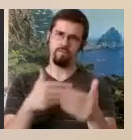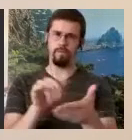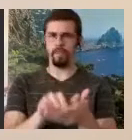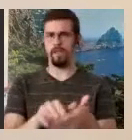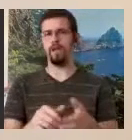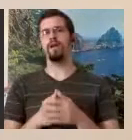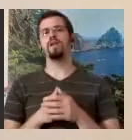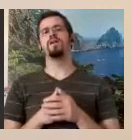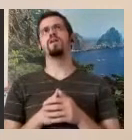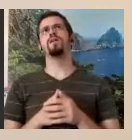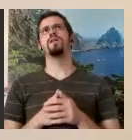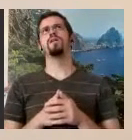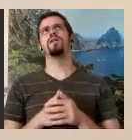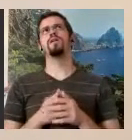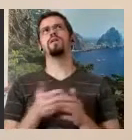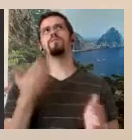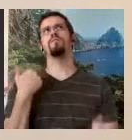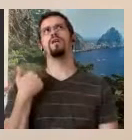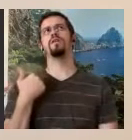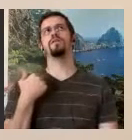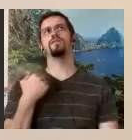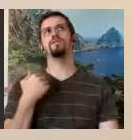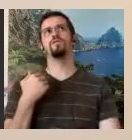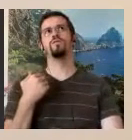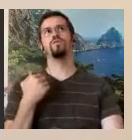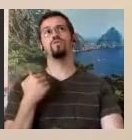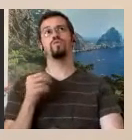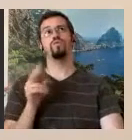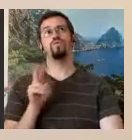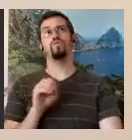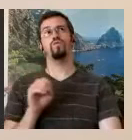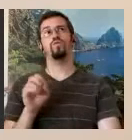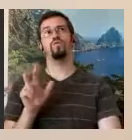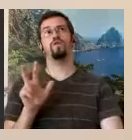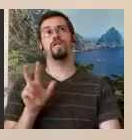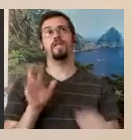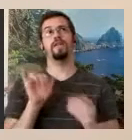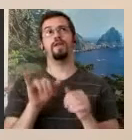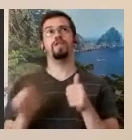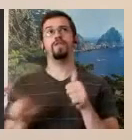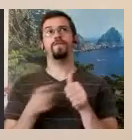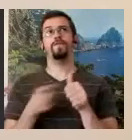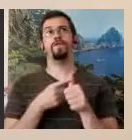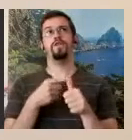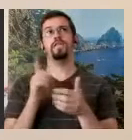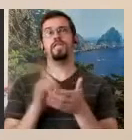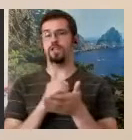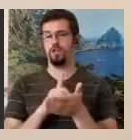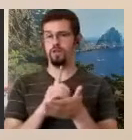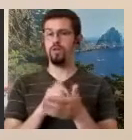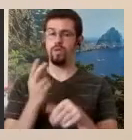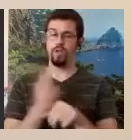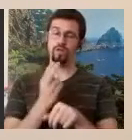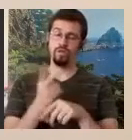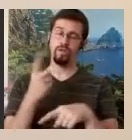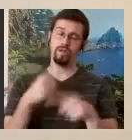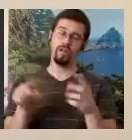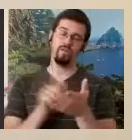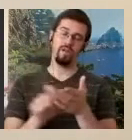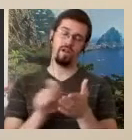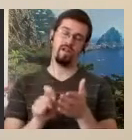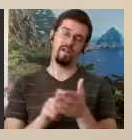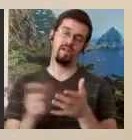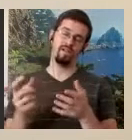in 2003 when the first dictionary came out, and we had used SignWriting back then as part of